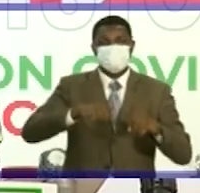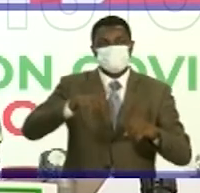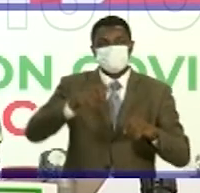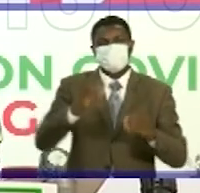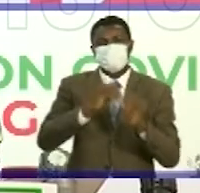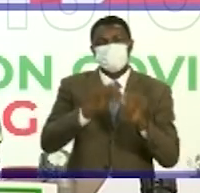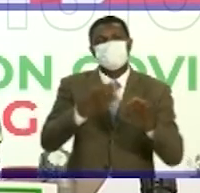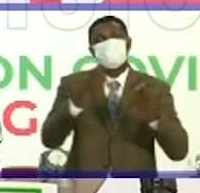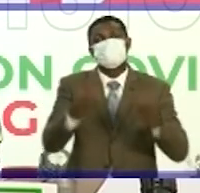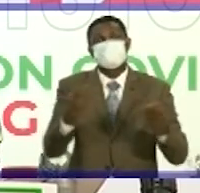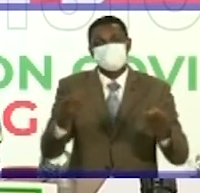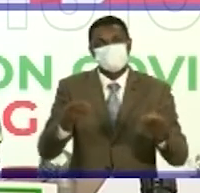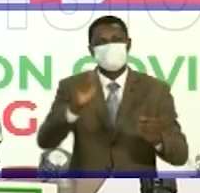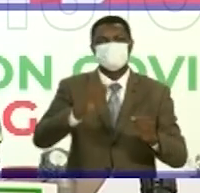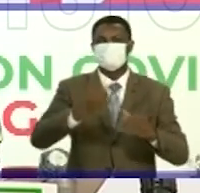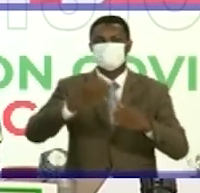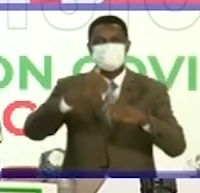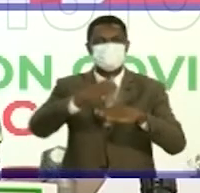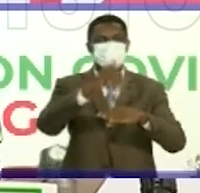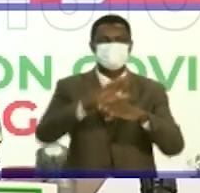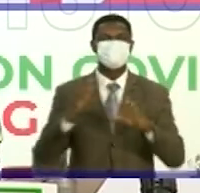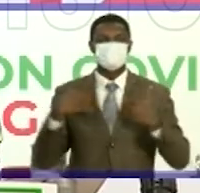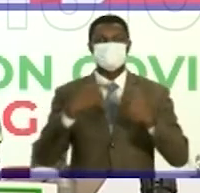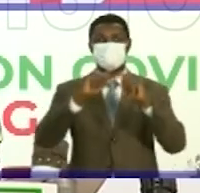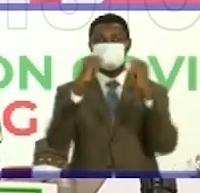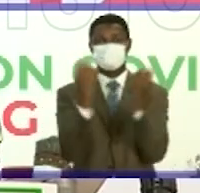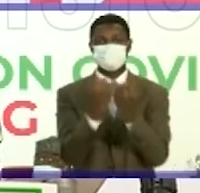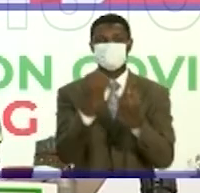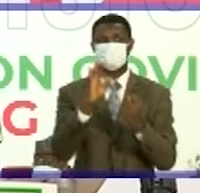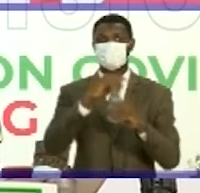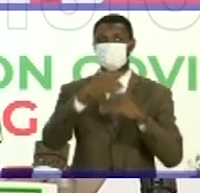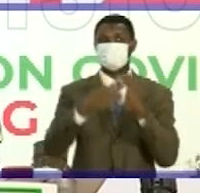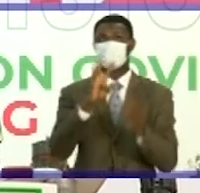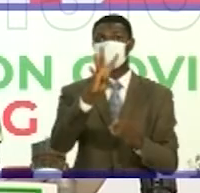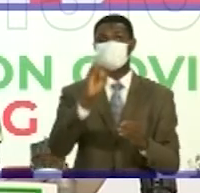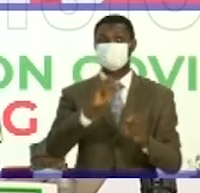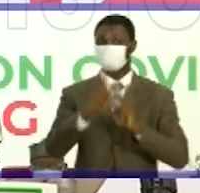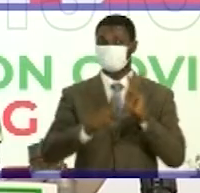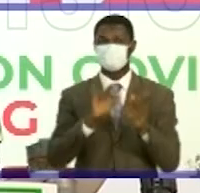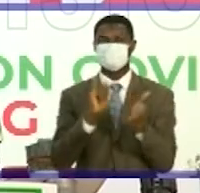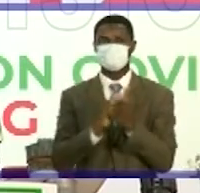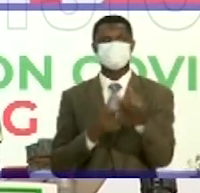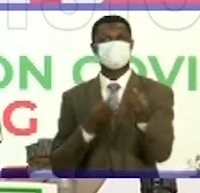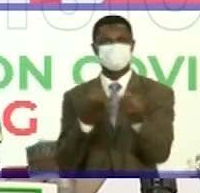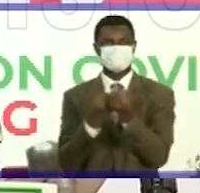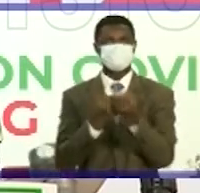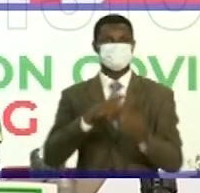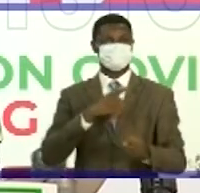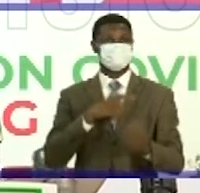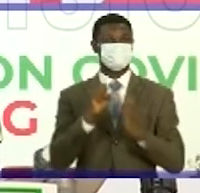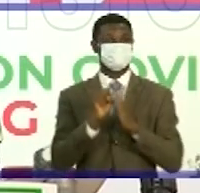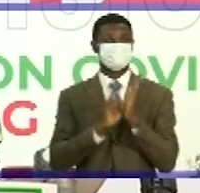instance, NCC, we still have a team of about 40 people supporting Lagos State alone. That is because we recognize